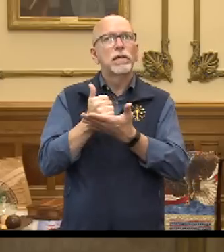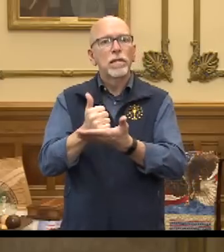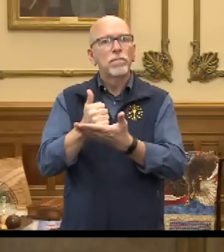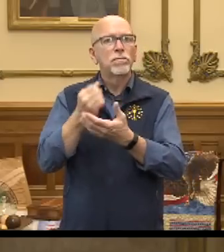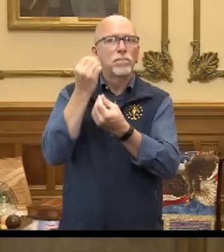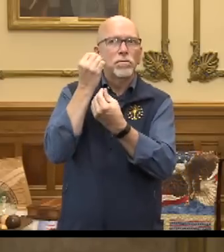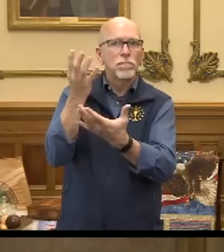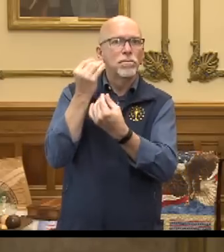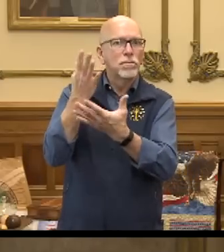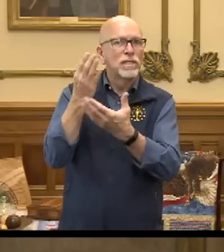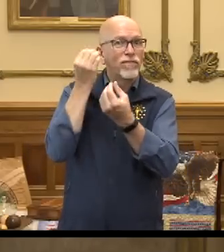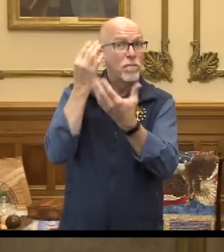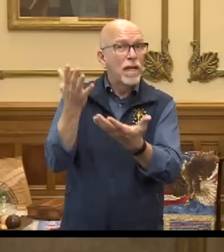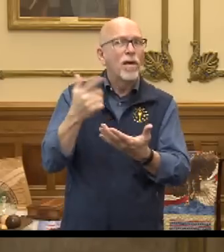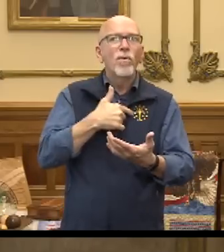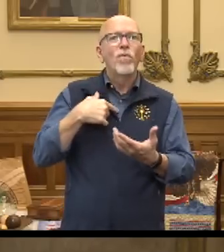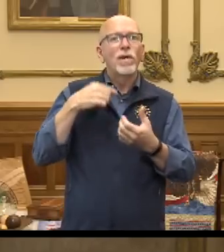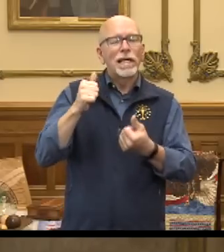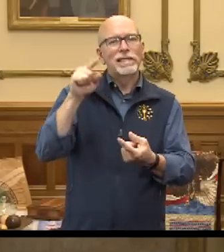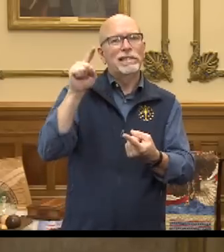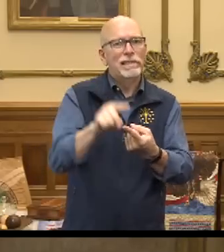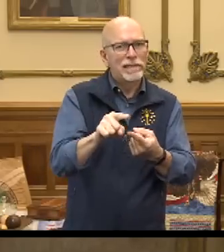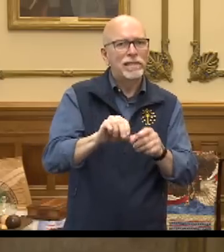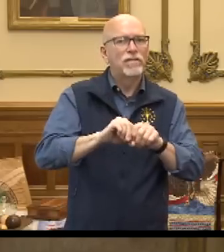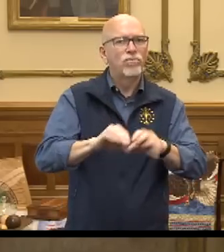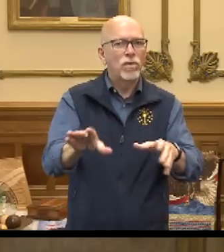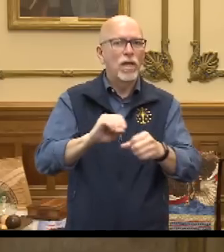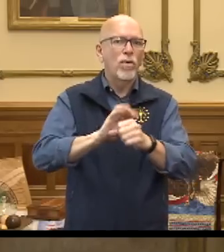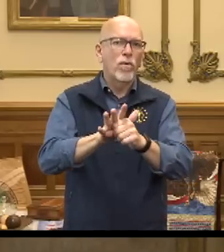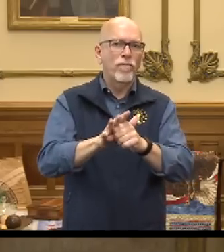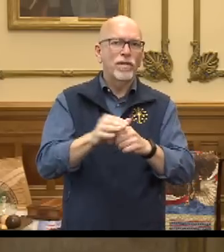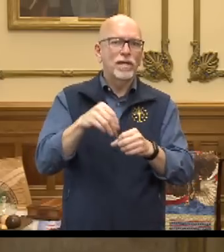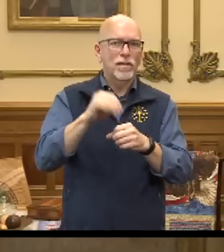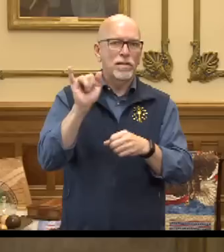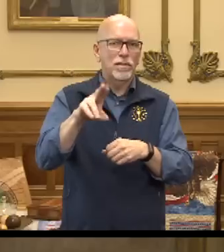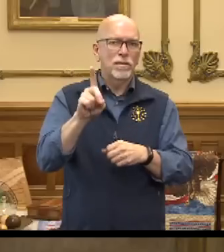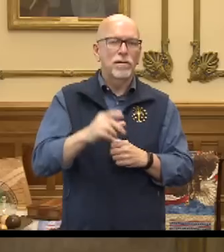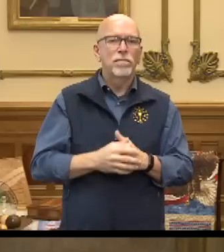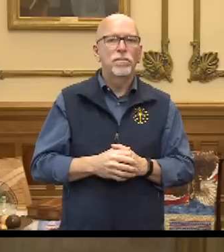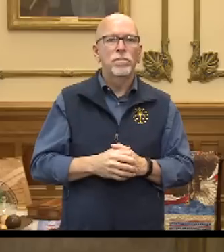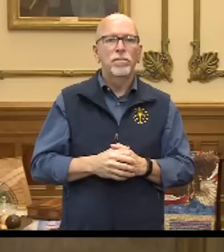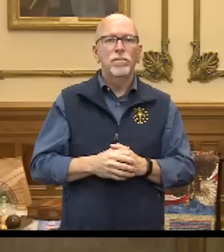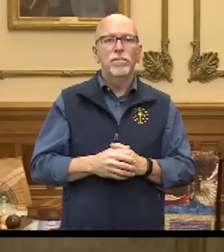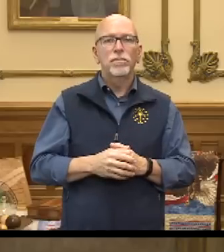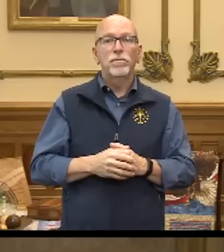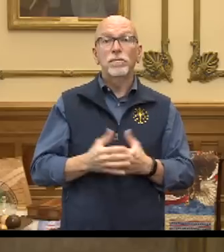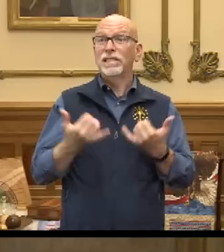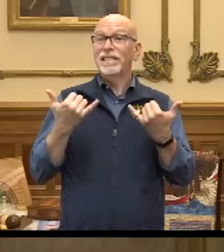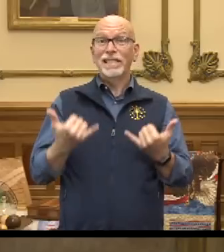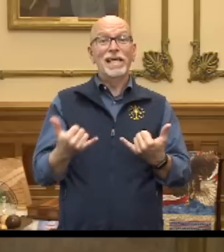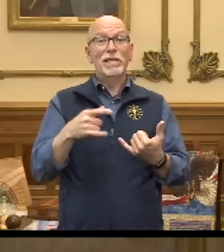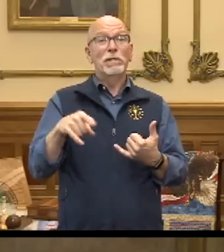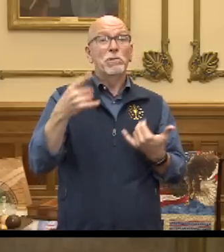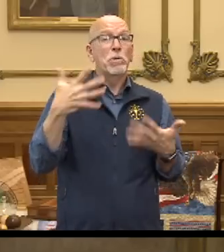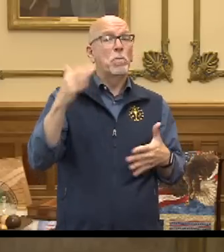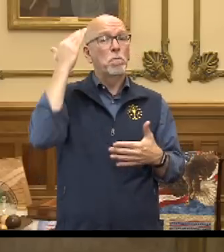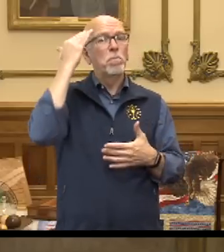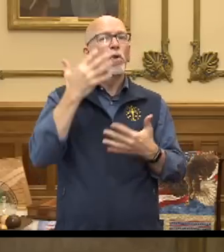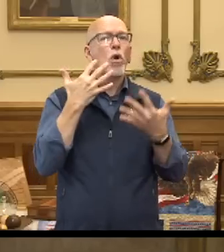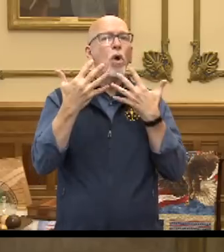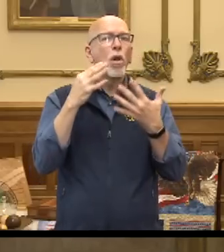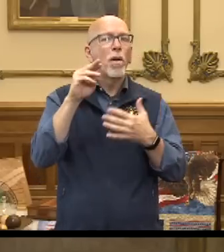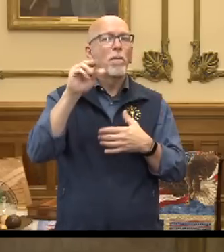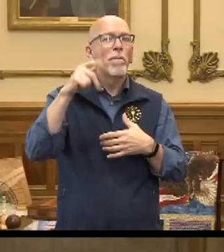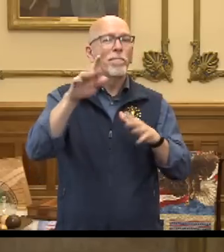critical information so that we can reduce the spread of COVID-19 in Indiana. By now, you're also familiar with our color-coded map